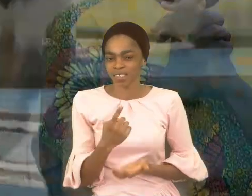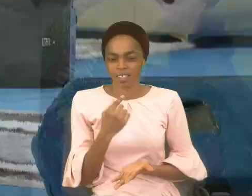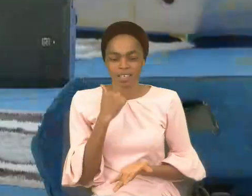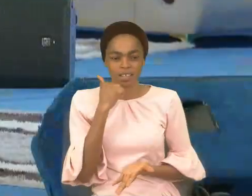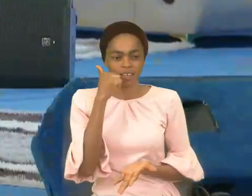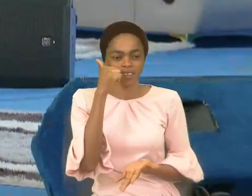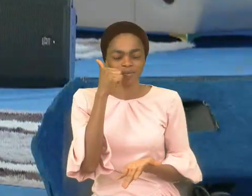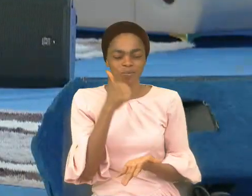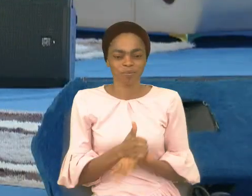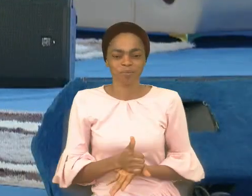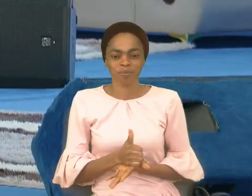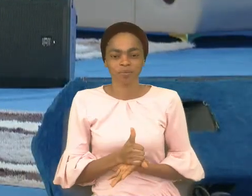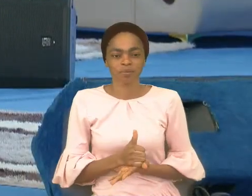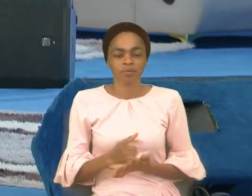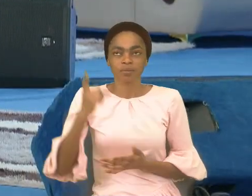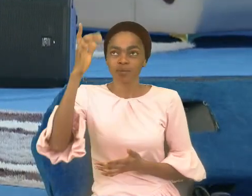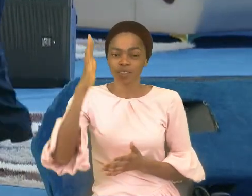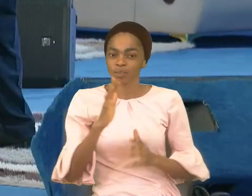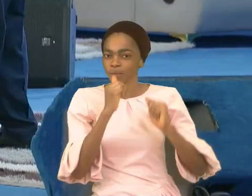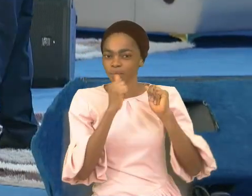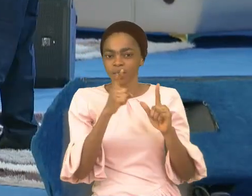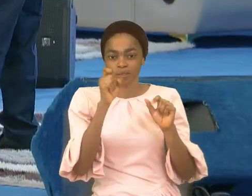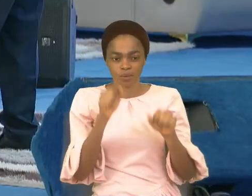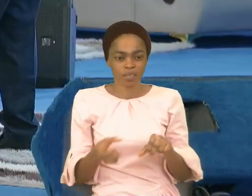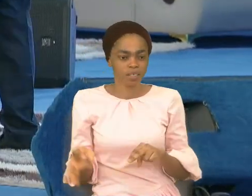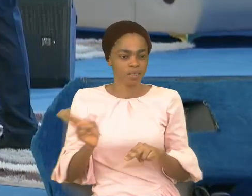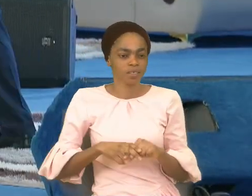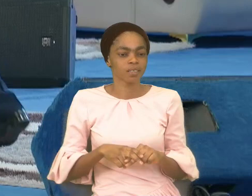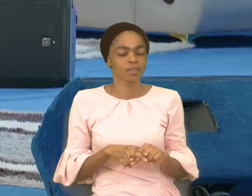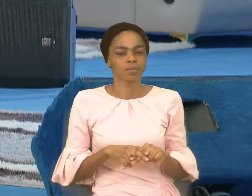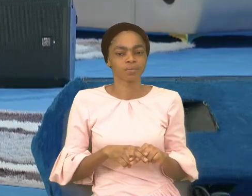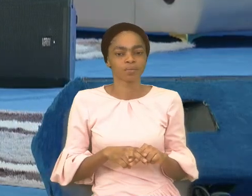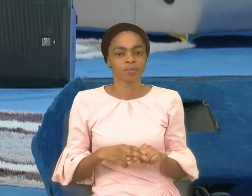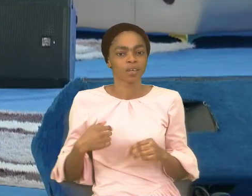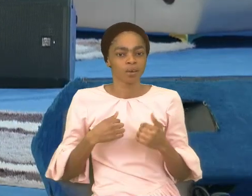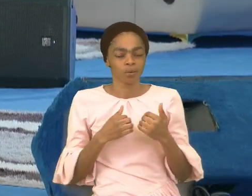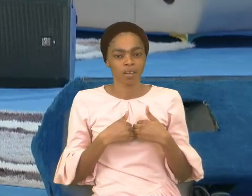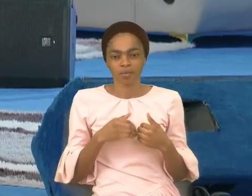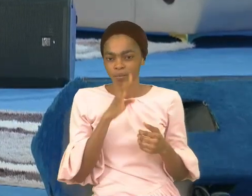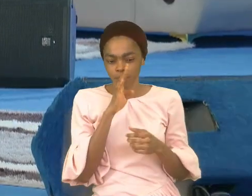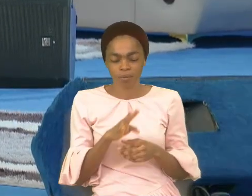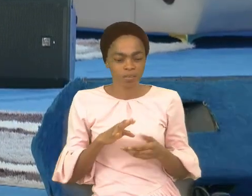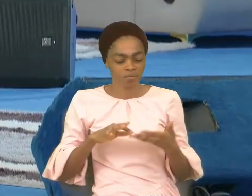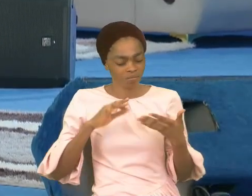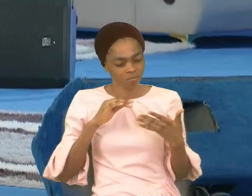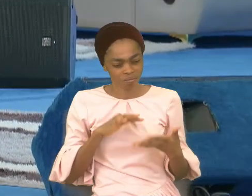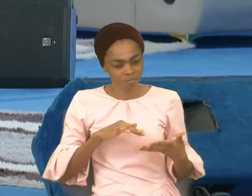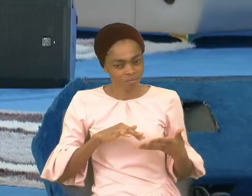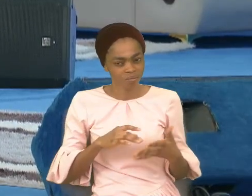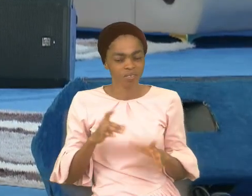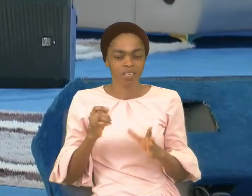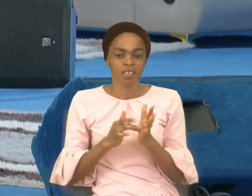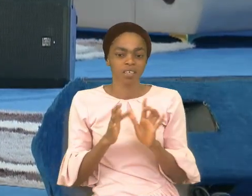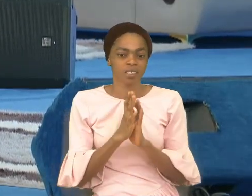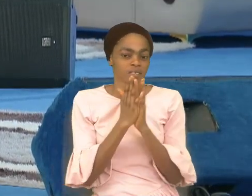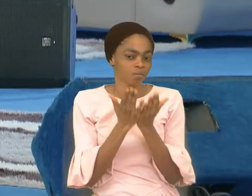down. We've been looking at the book of Daniel. We've looked at chapter 1. And the emphasis